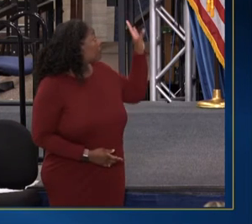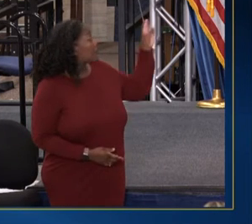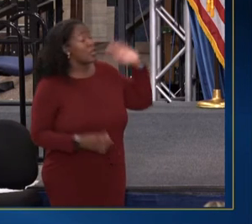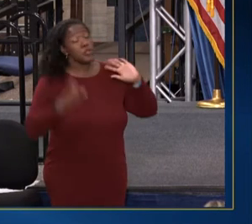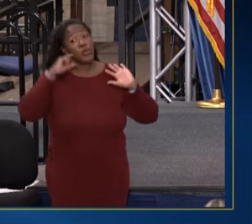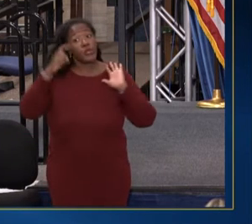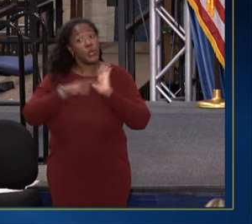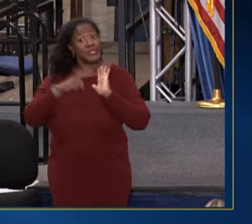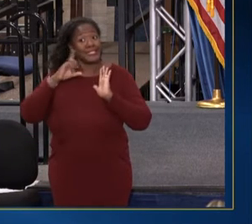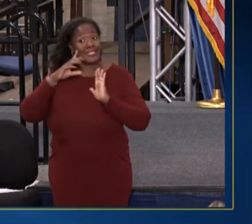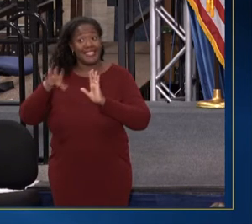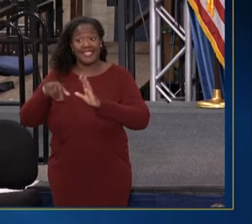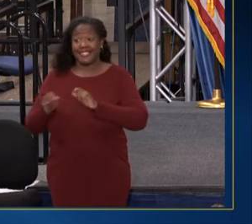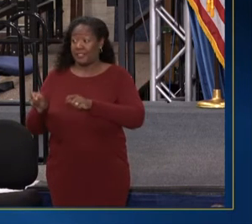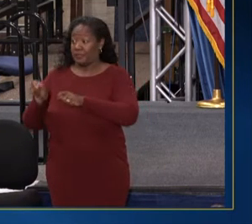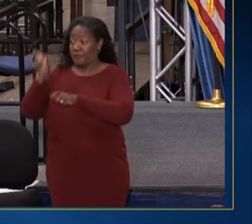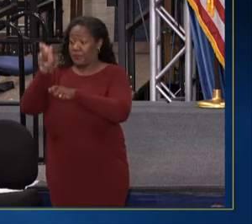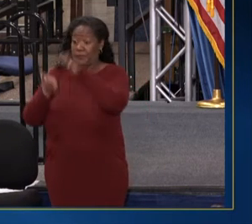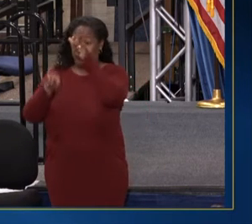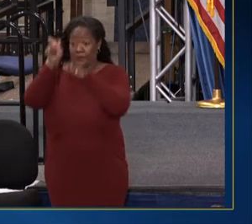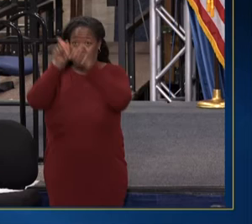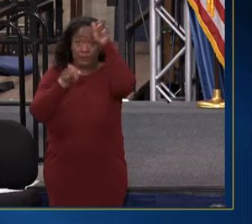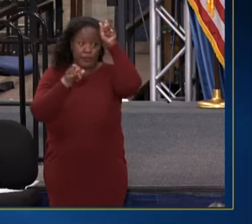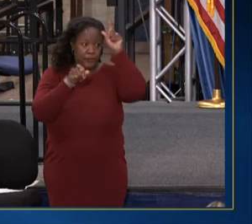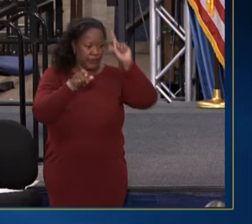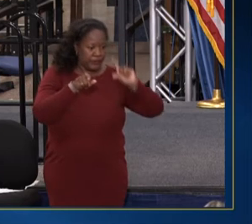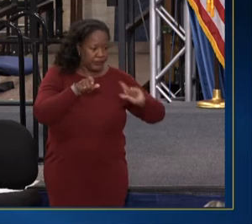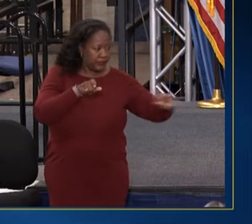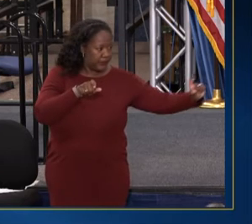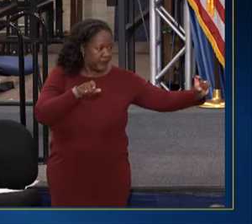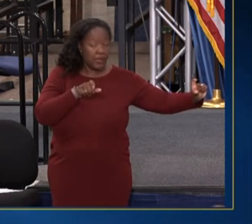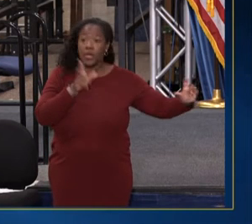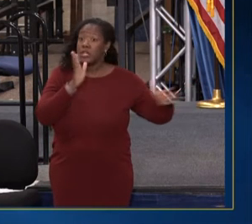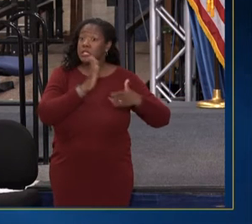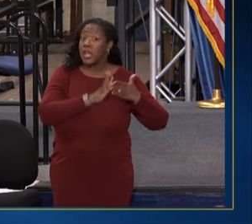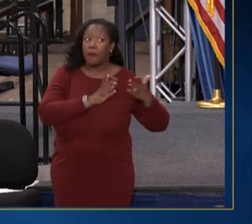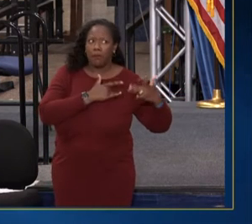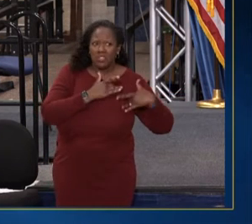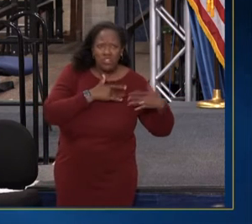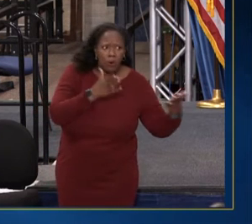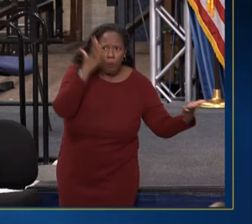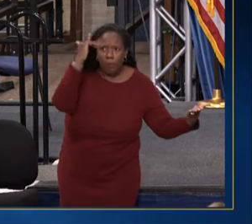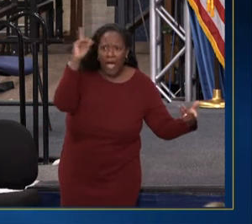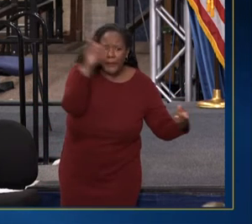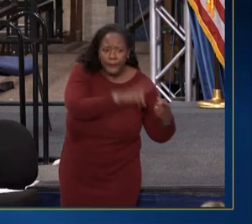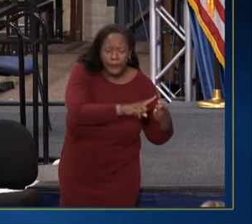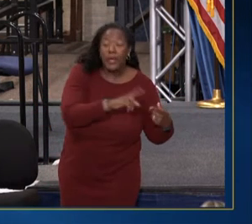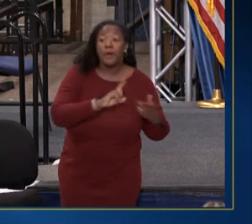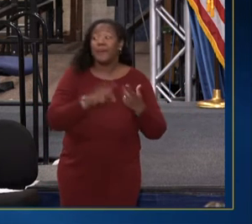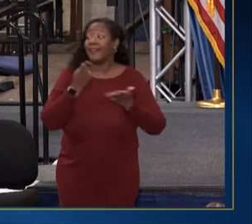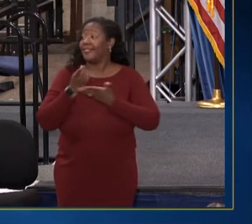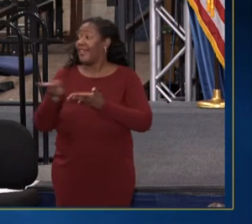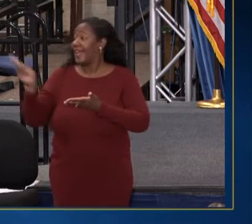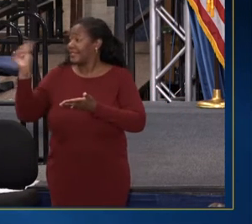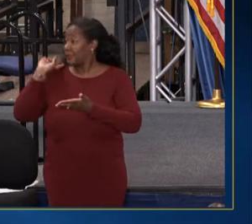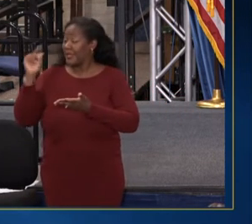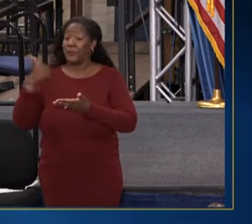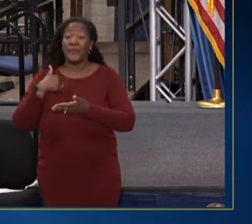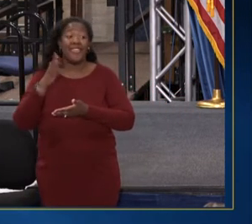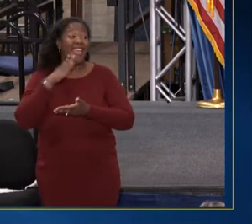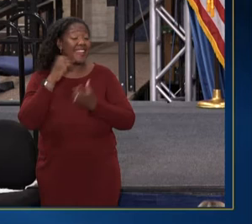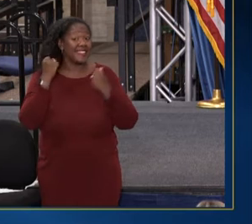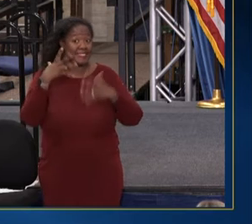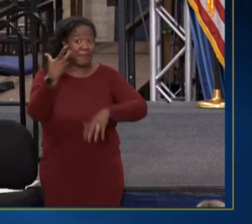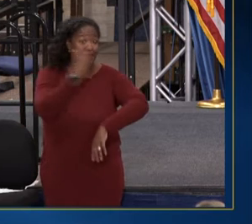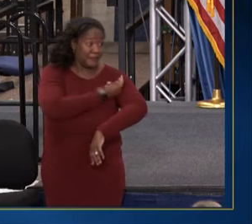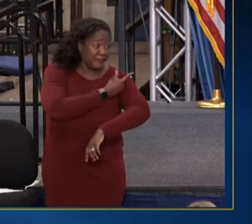so that is a point of a lot of concern. But I have some good news. The last week, we actually have had as many vaccines administered